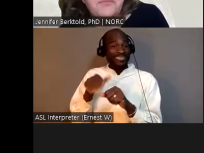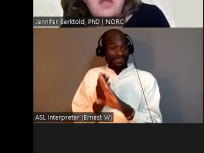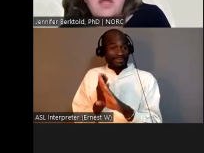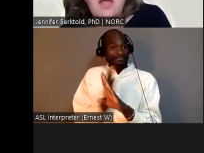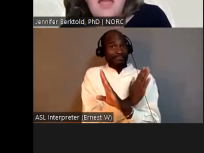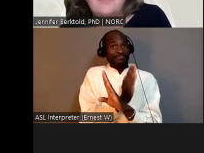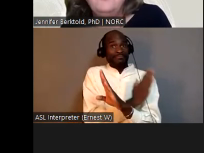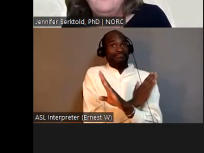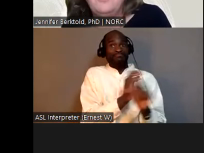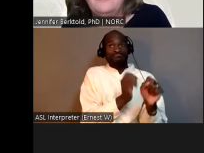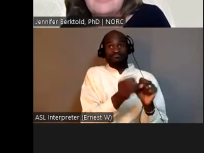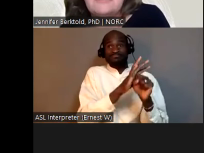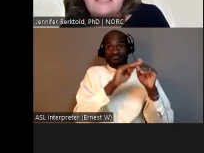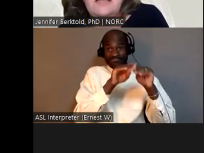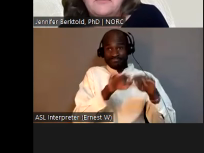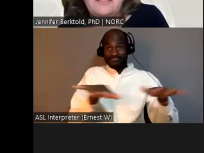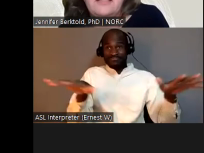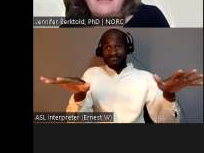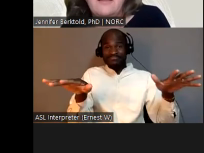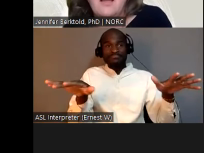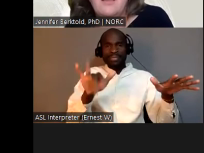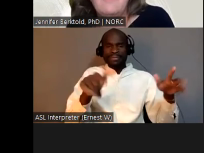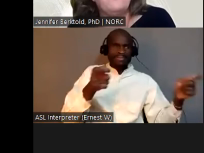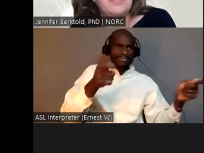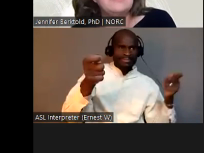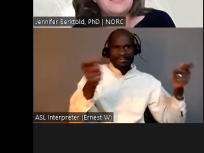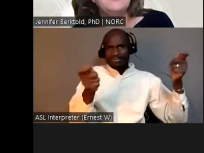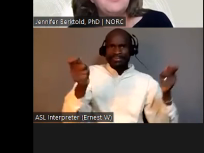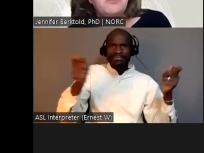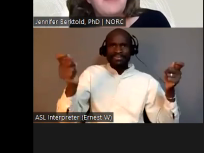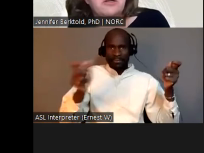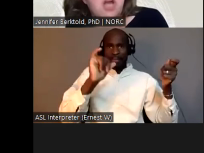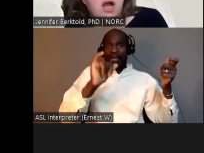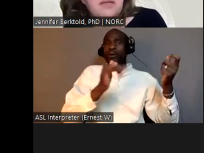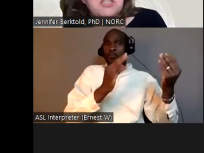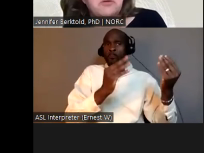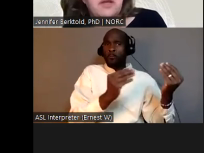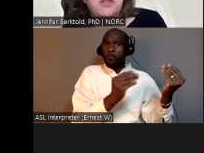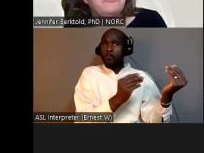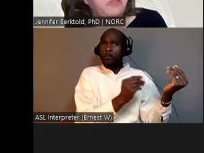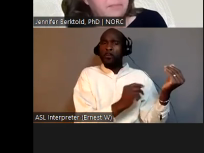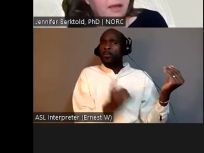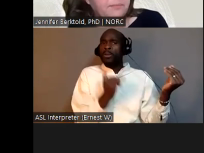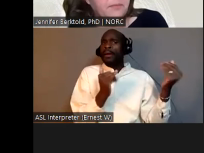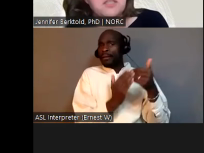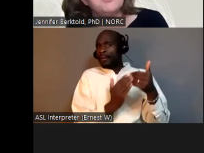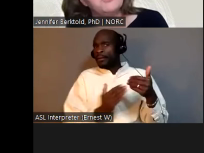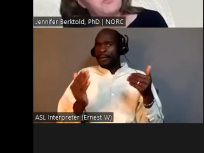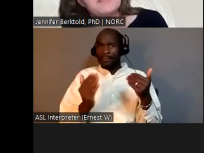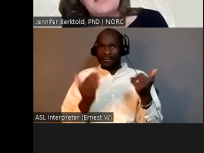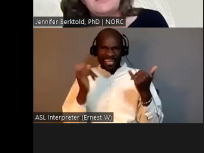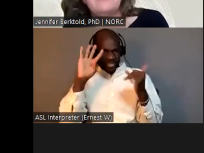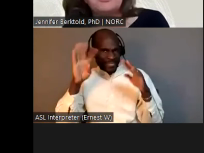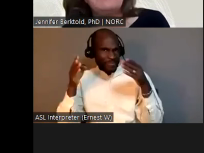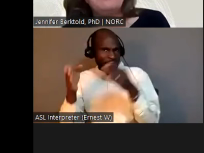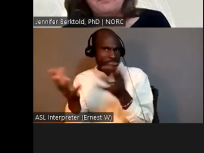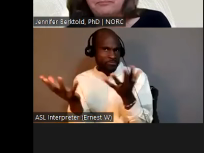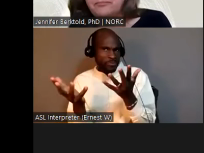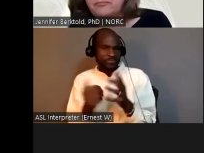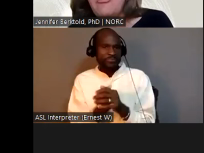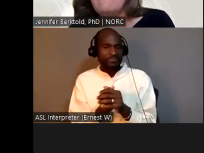you? And we are interested in hearing how we can continue to do a better job integrating your feedback into website